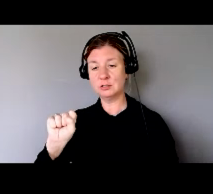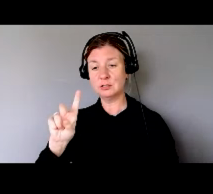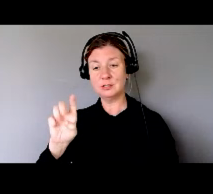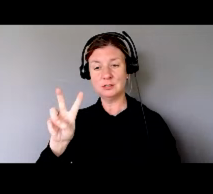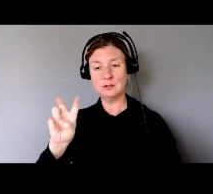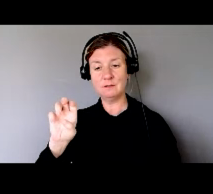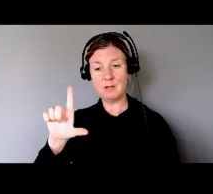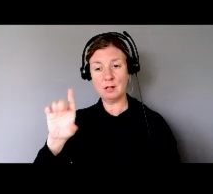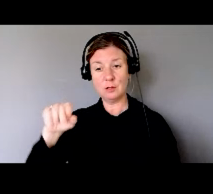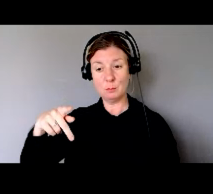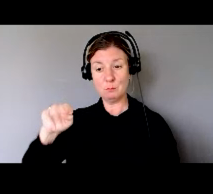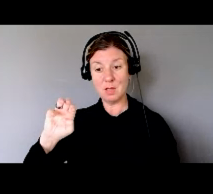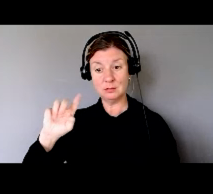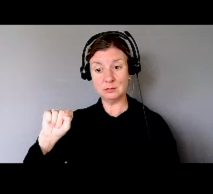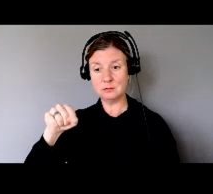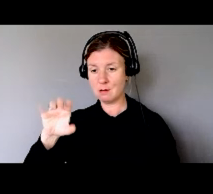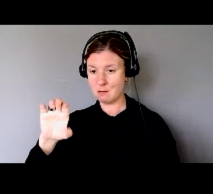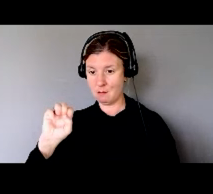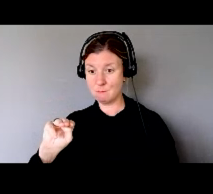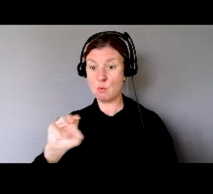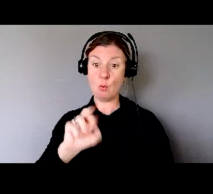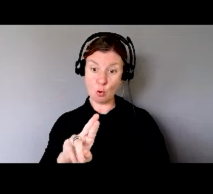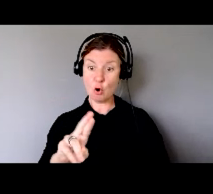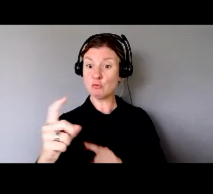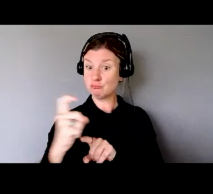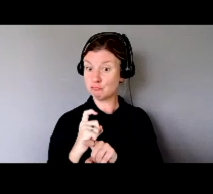calgaryartsdevelopment.com. Or you can call my work phone number,